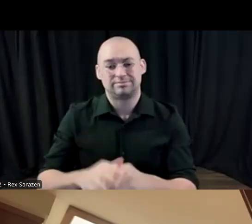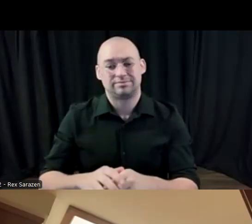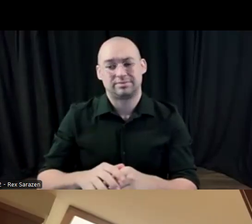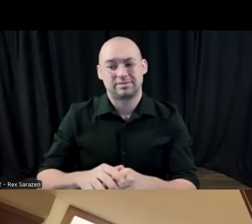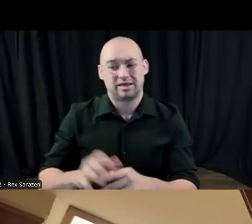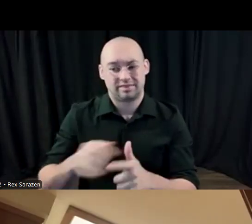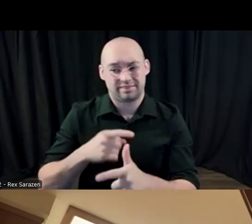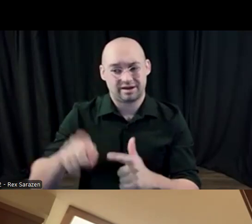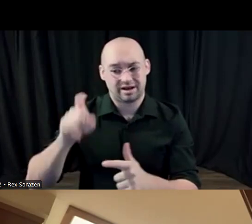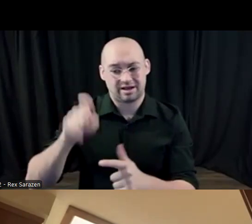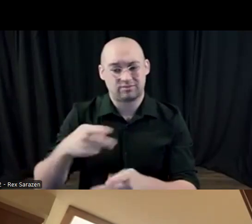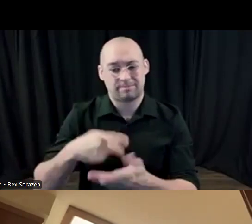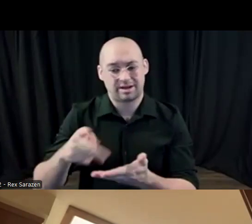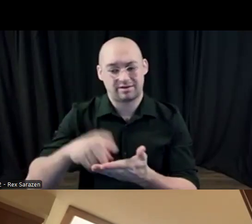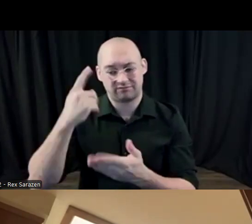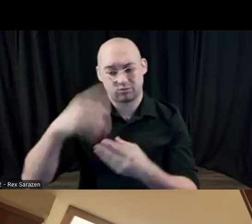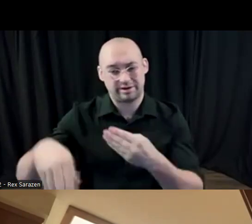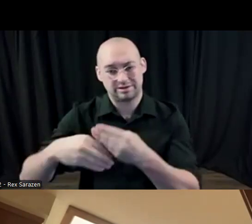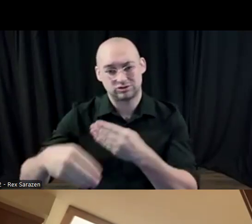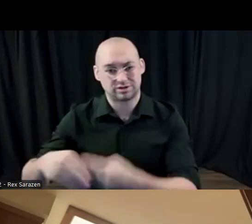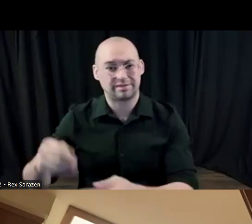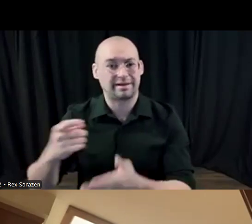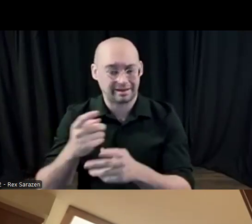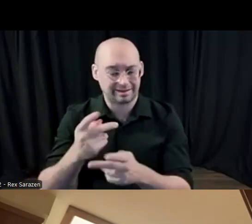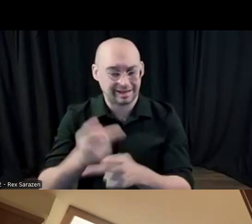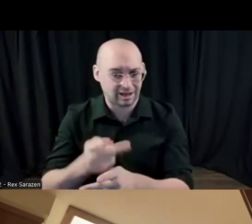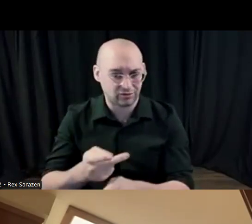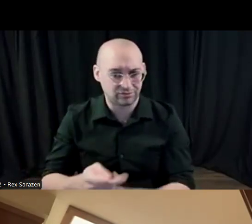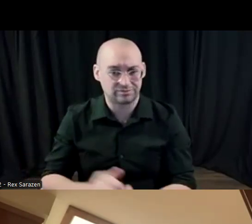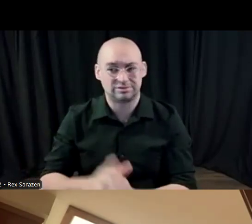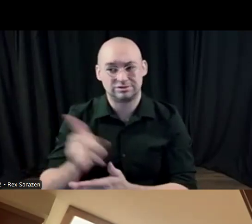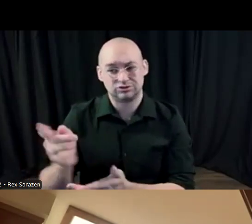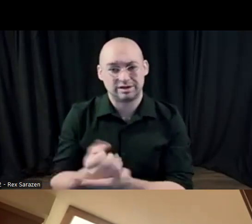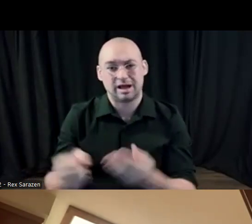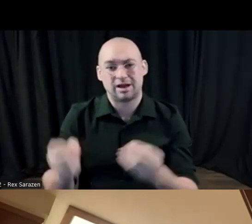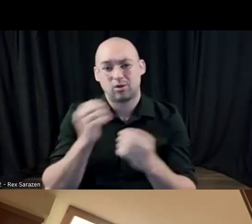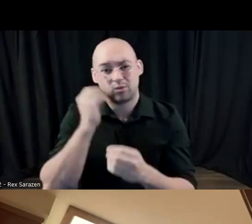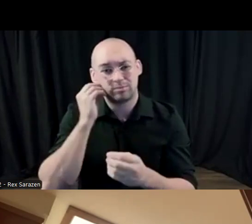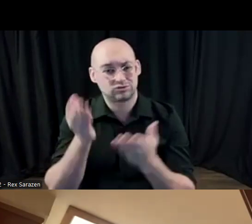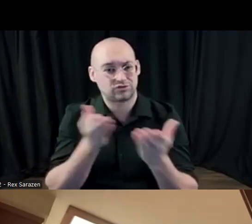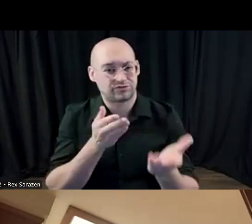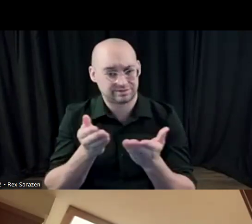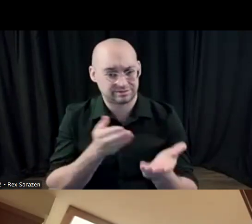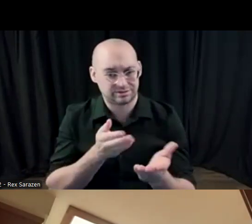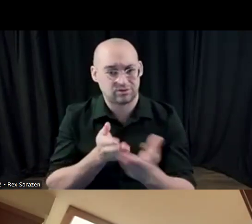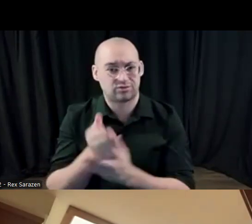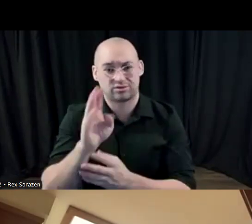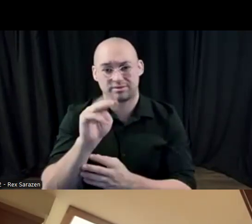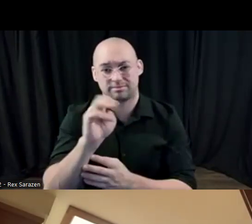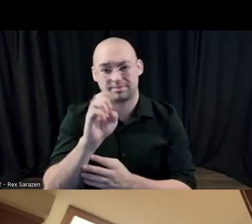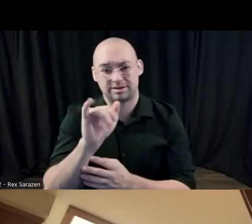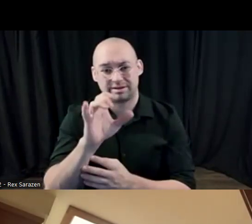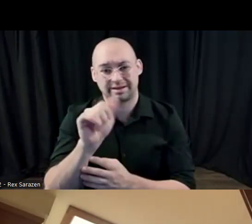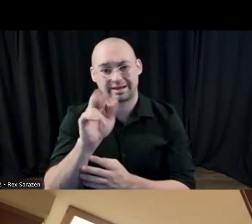to pay for additional care. She received home services through Medicare for 90